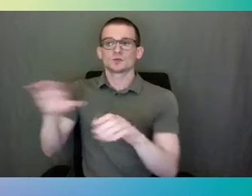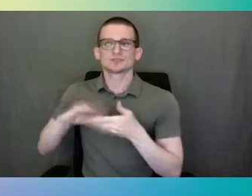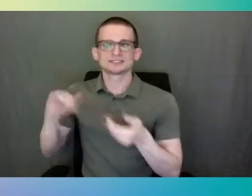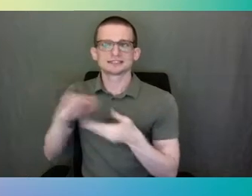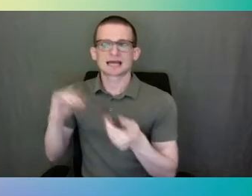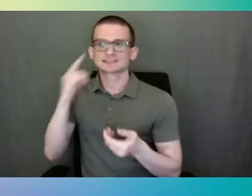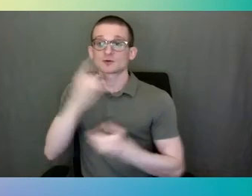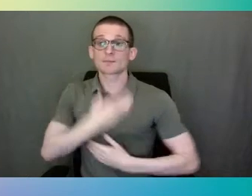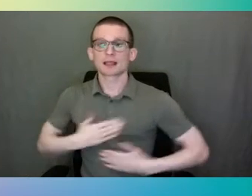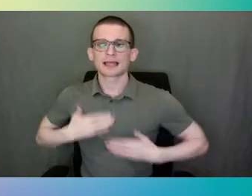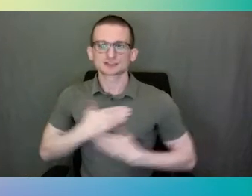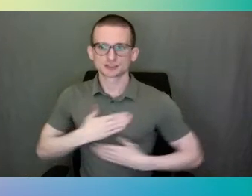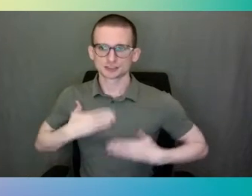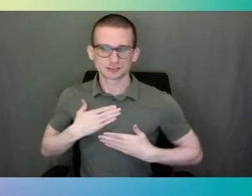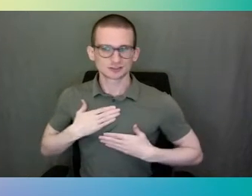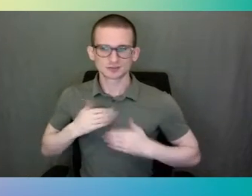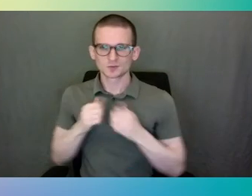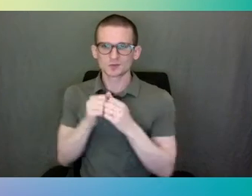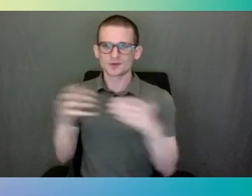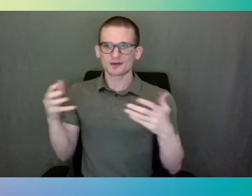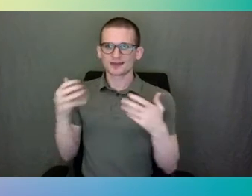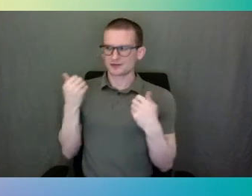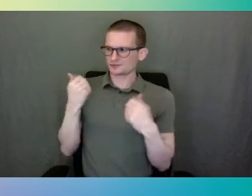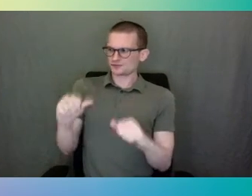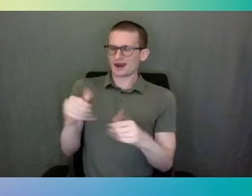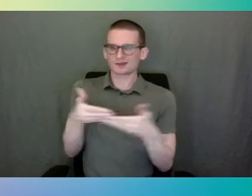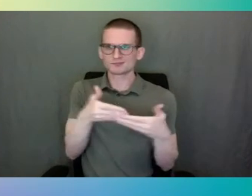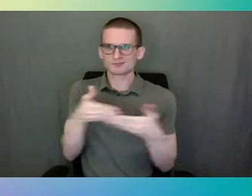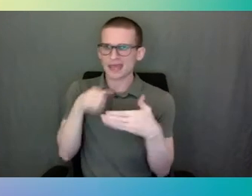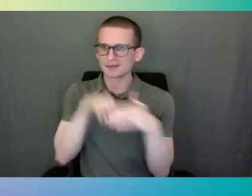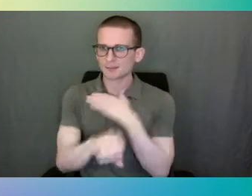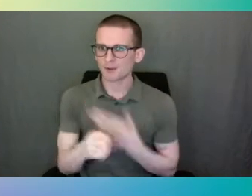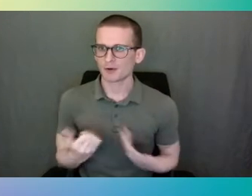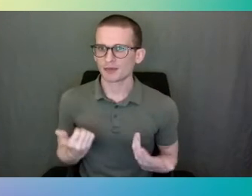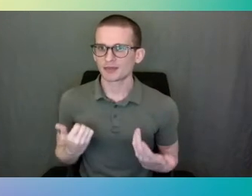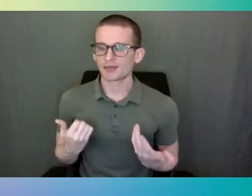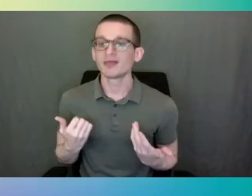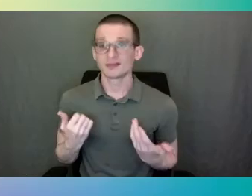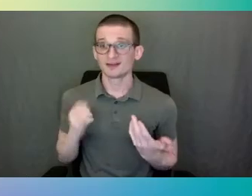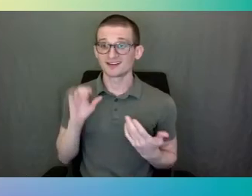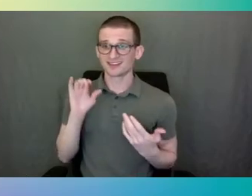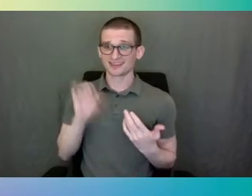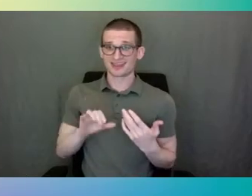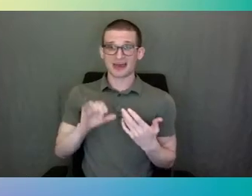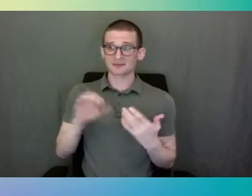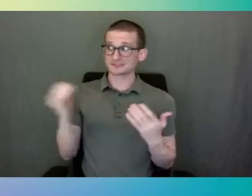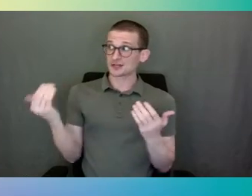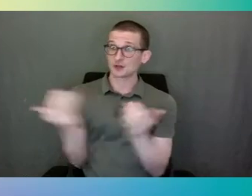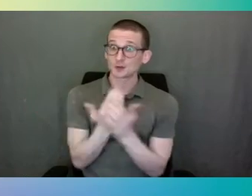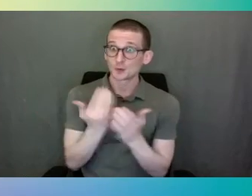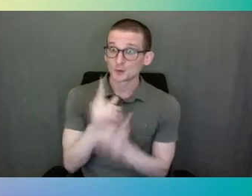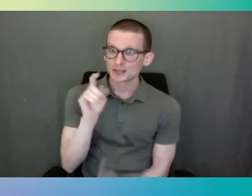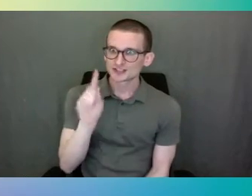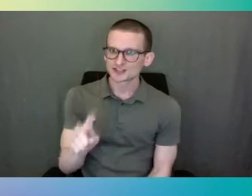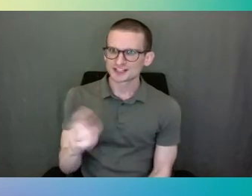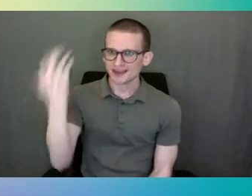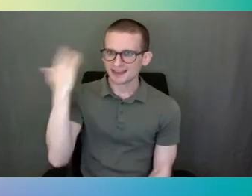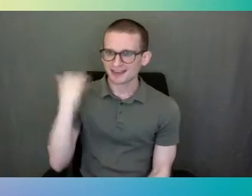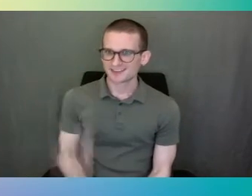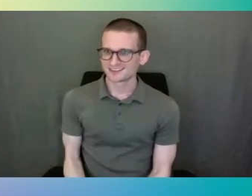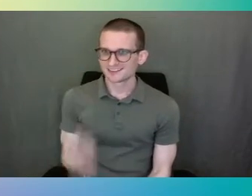have a baby? This was an innovative question at the time. And so